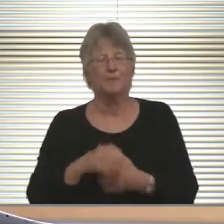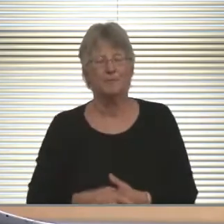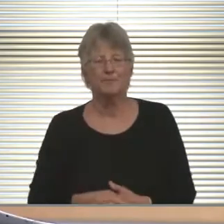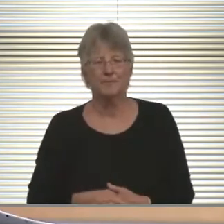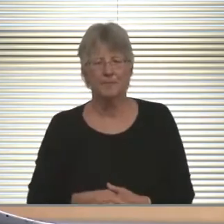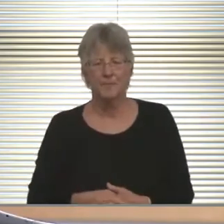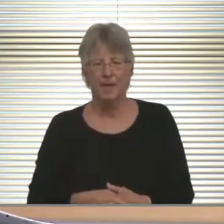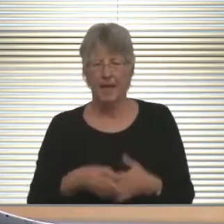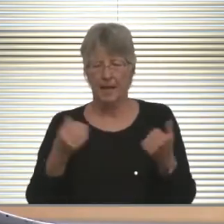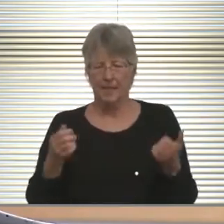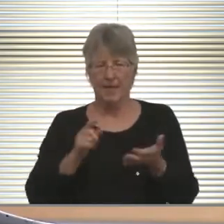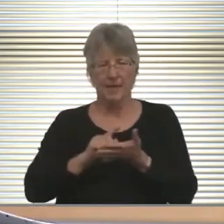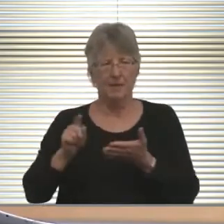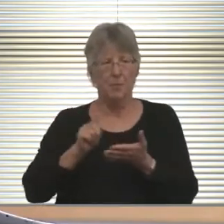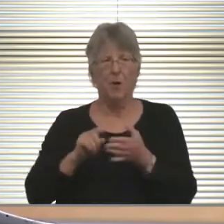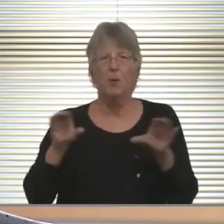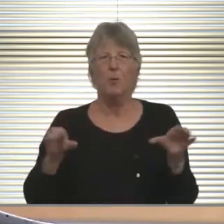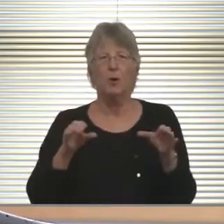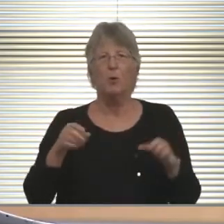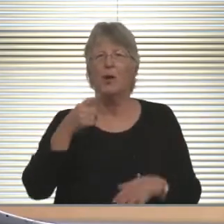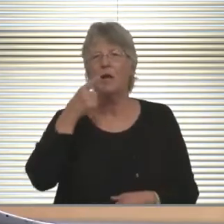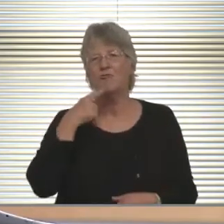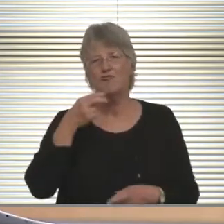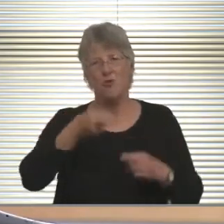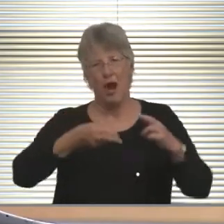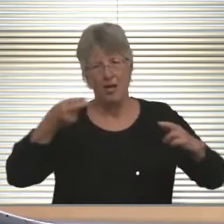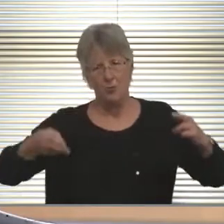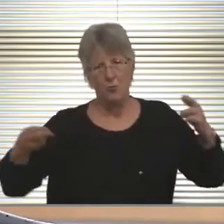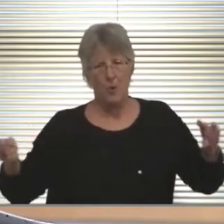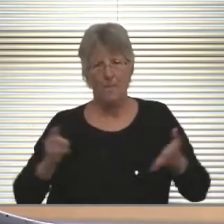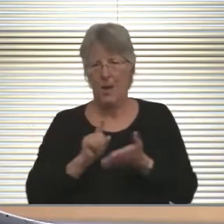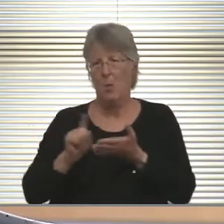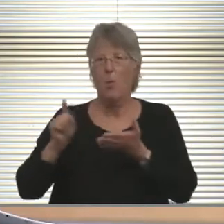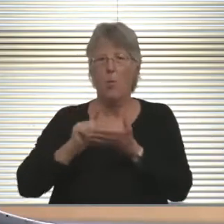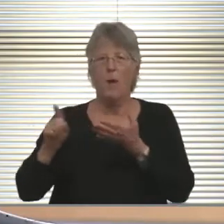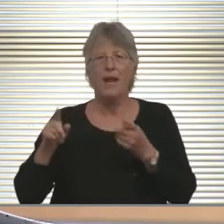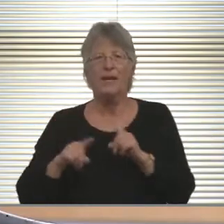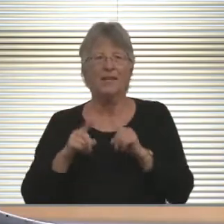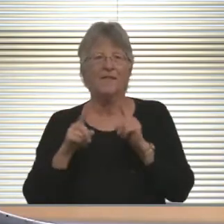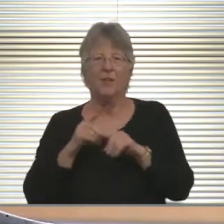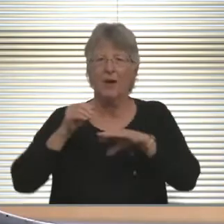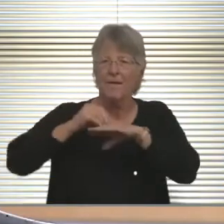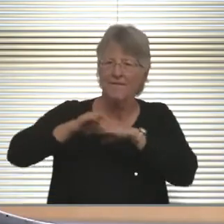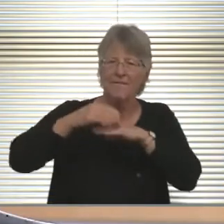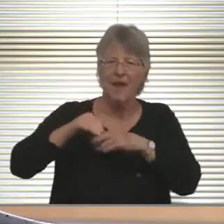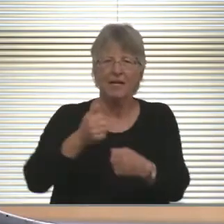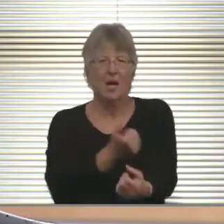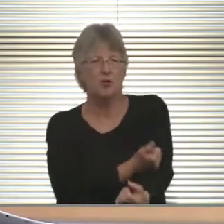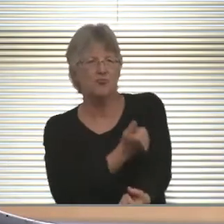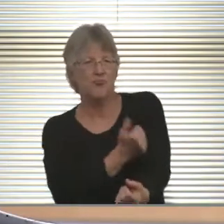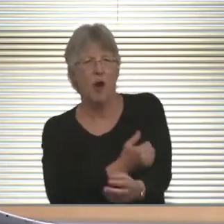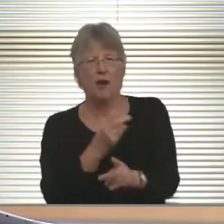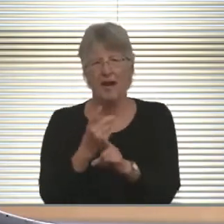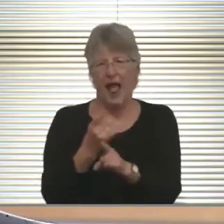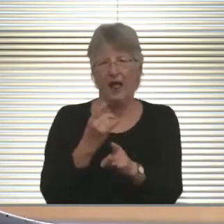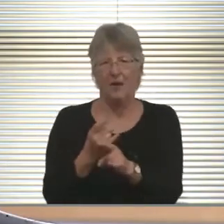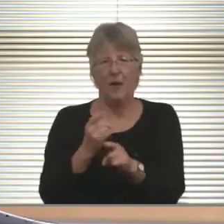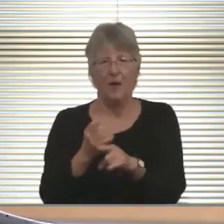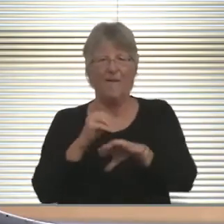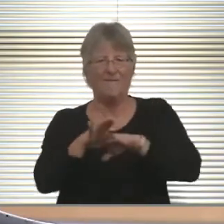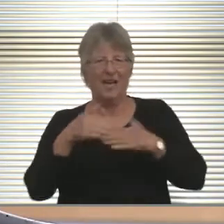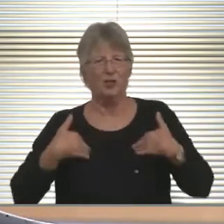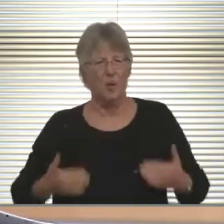right now, we are hosting Red Ribbon Week, which is to spread awareness on the harmful effects of drugs and alcohol that can cause to the body. And this